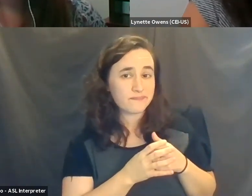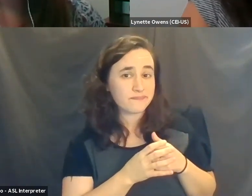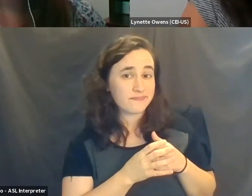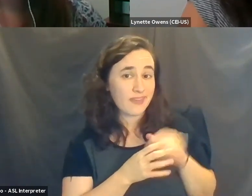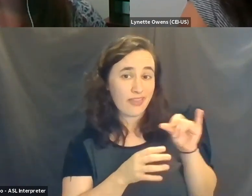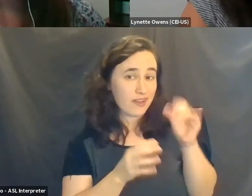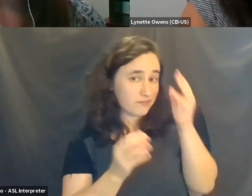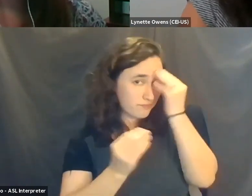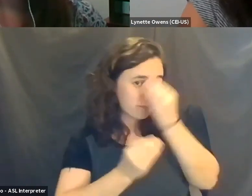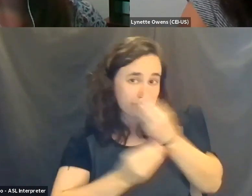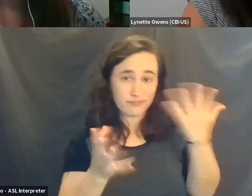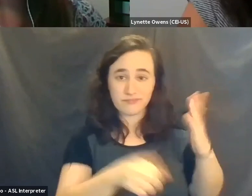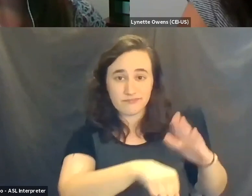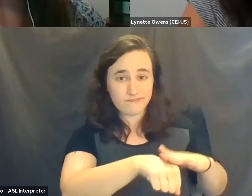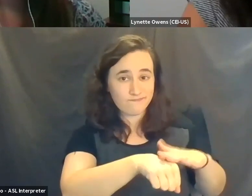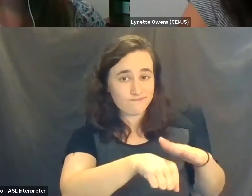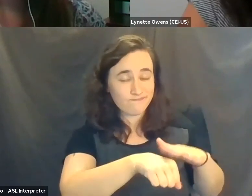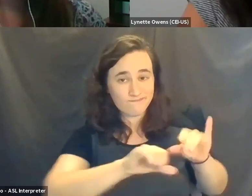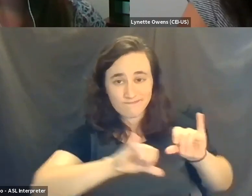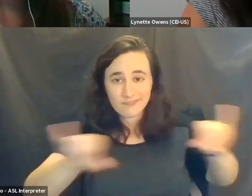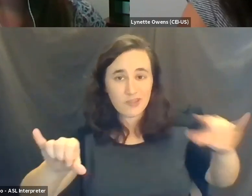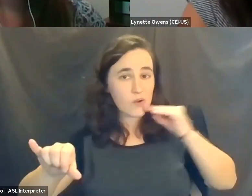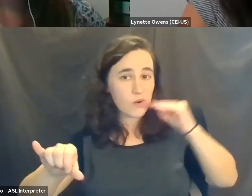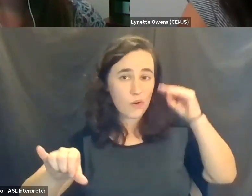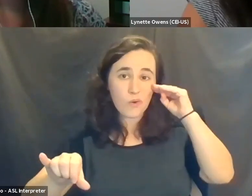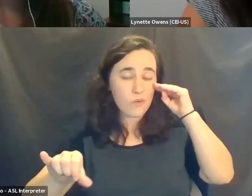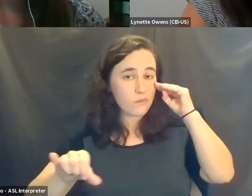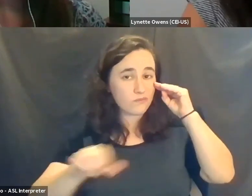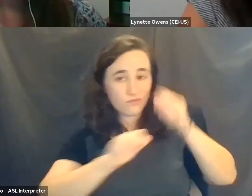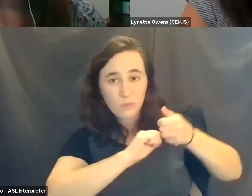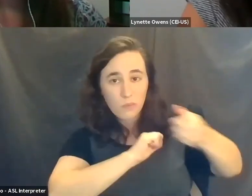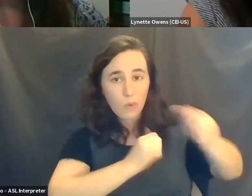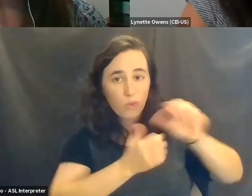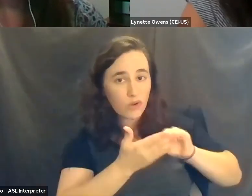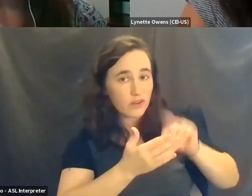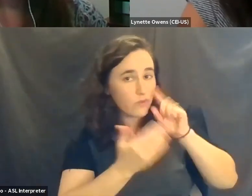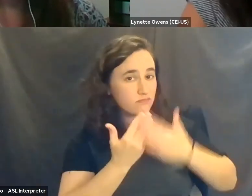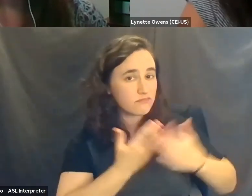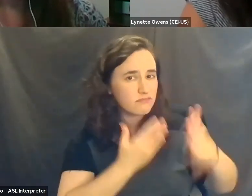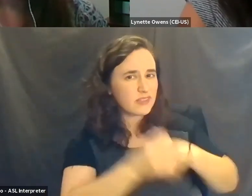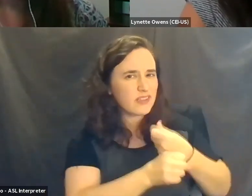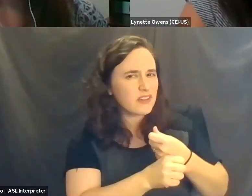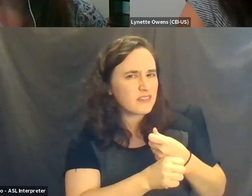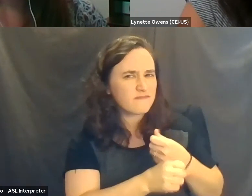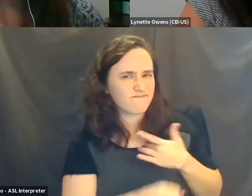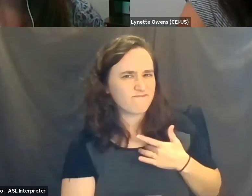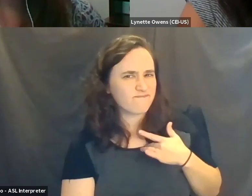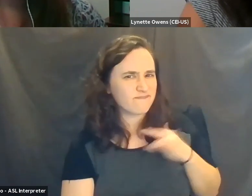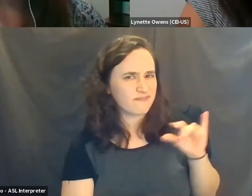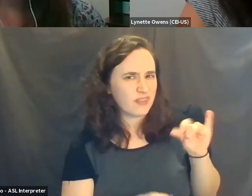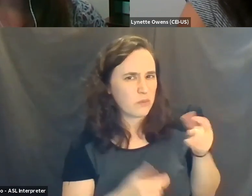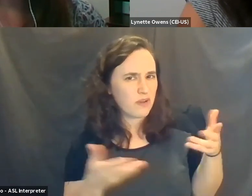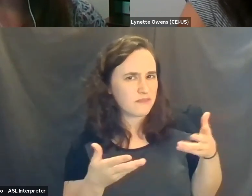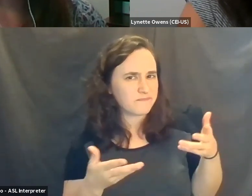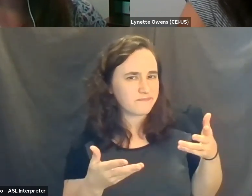that you would be going remote for the remainder of the school year? What was that like? It was a lot